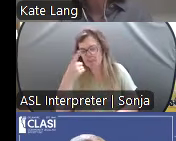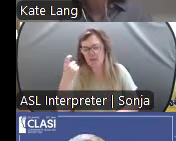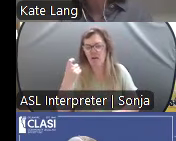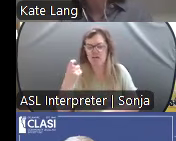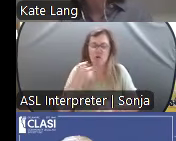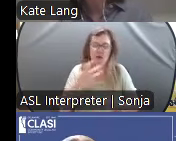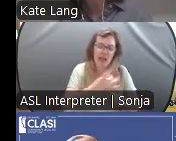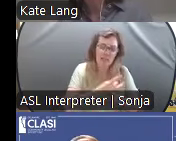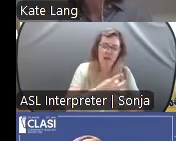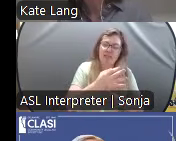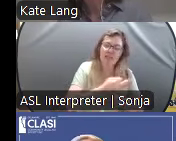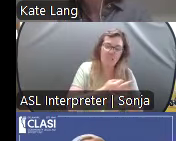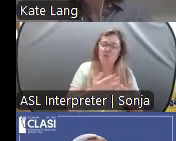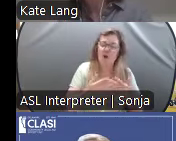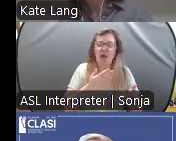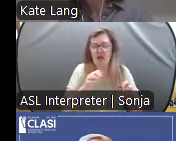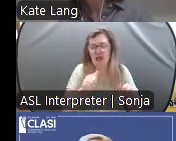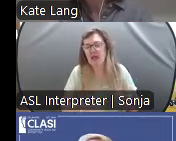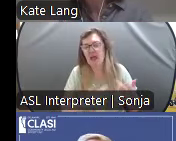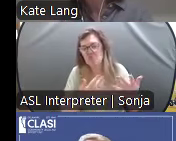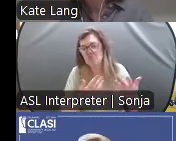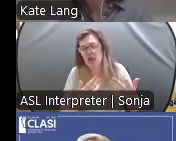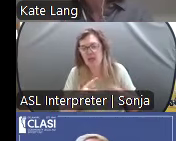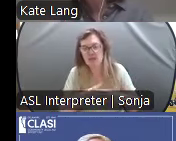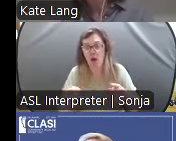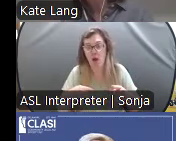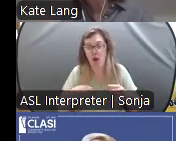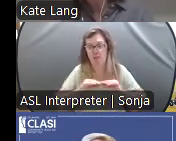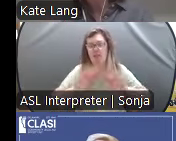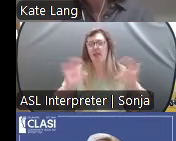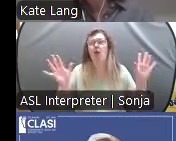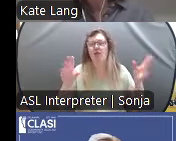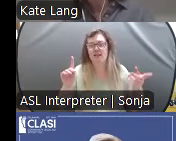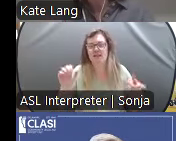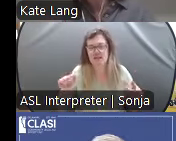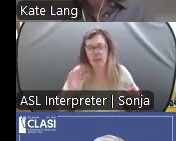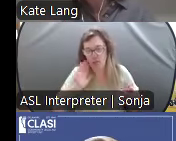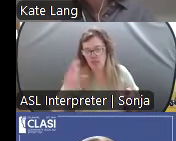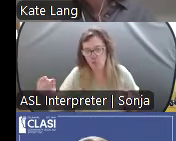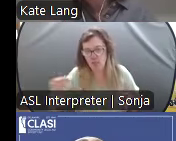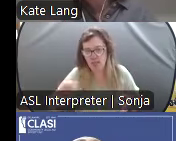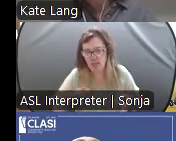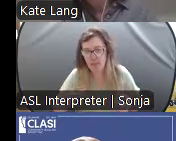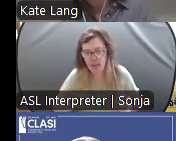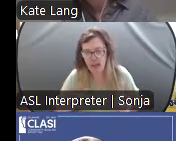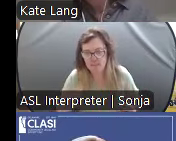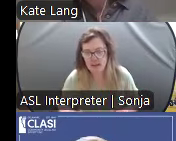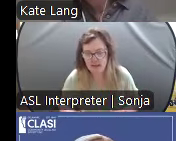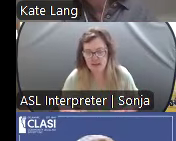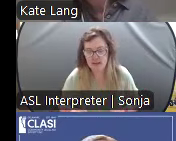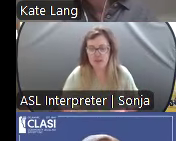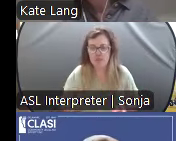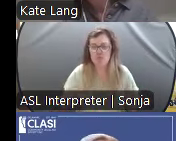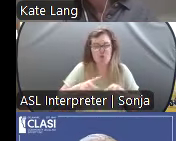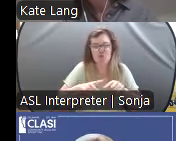or 9 months, but I know that I'm fairly obviously disabled and meet their rules, so they're going to pay me and I'm going to get the money anyway. You cannot